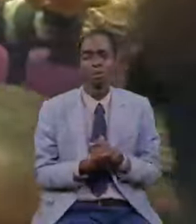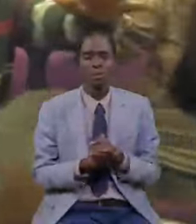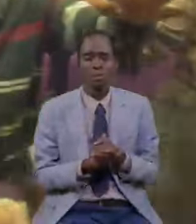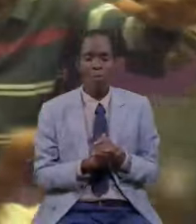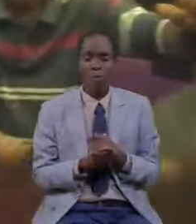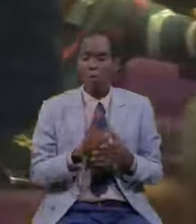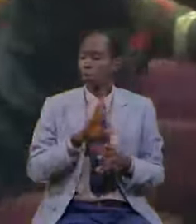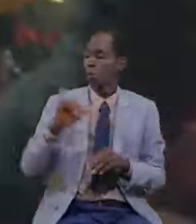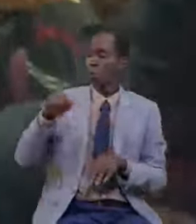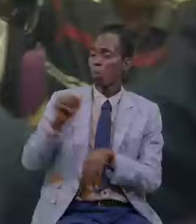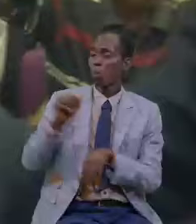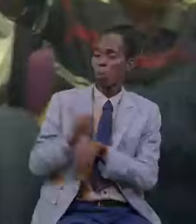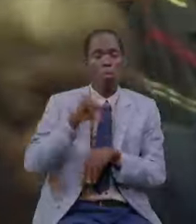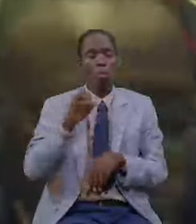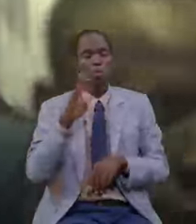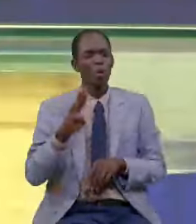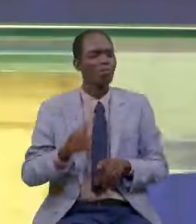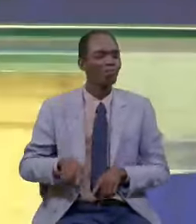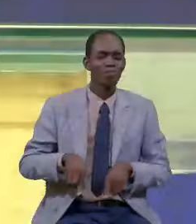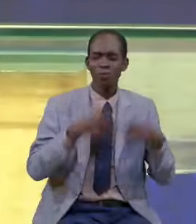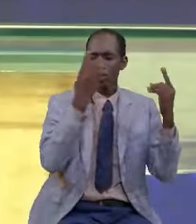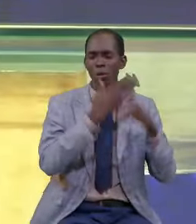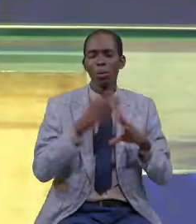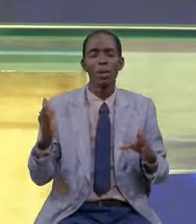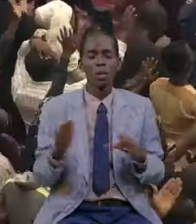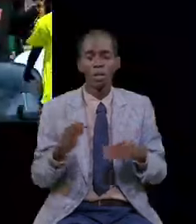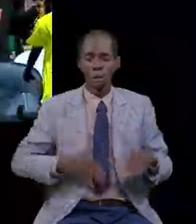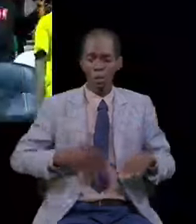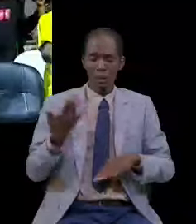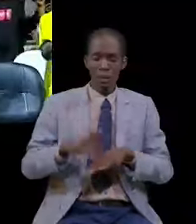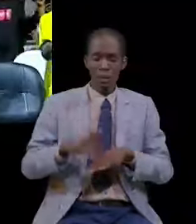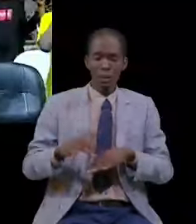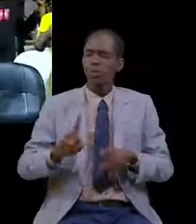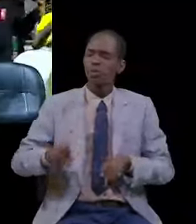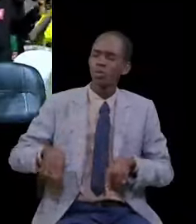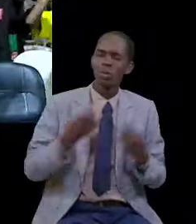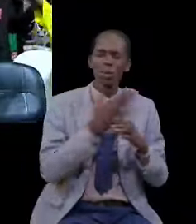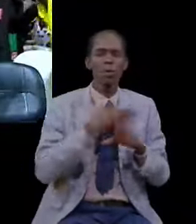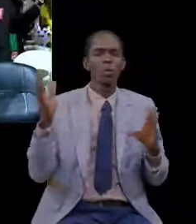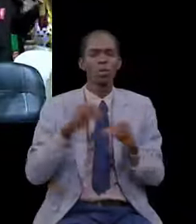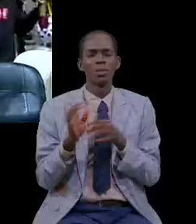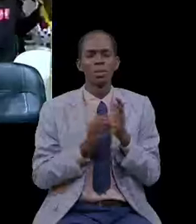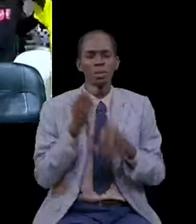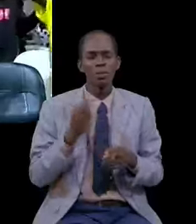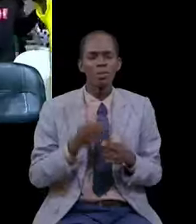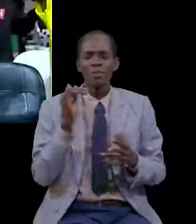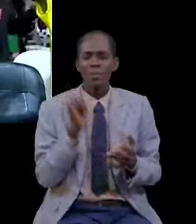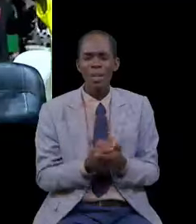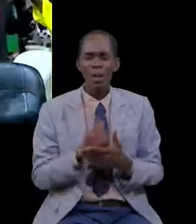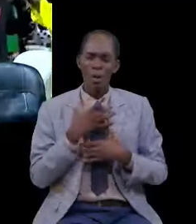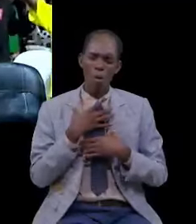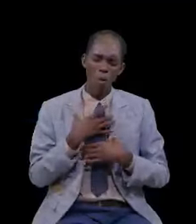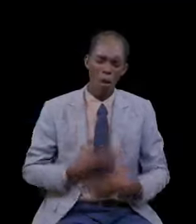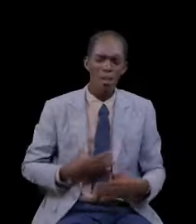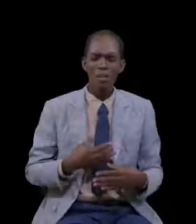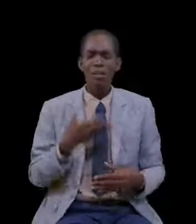lessness to go baress to go that farming locally